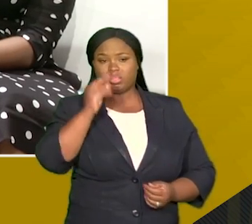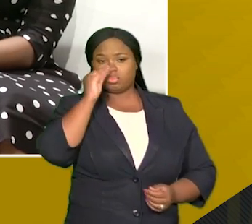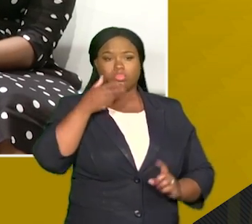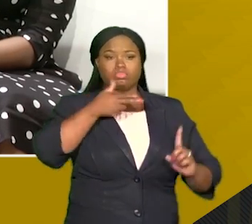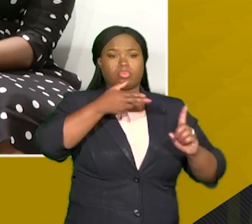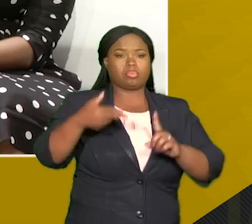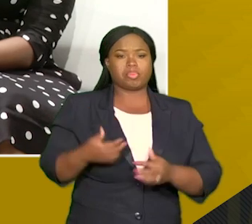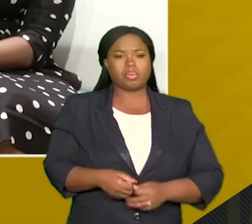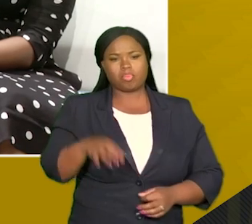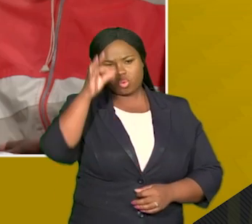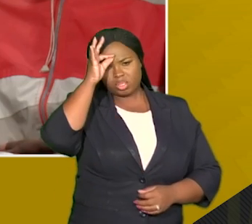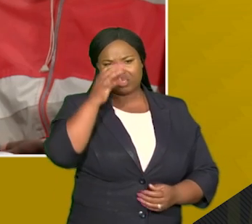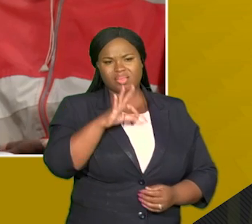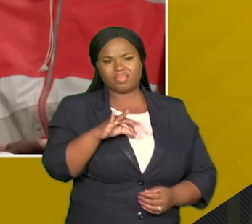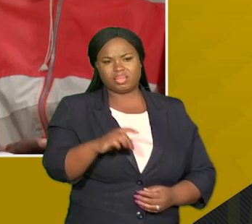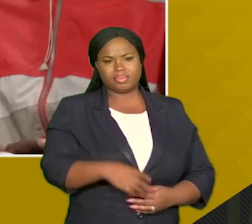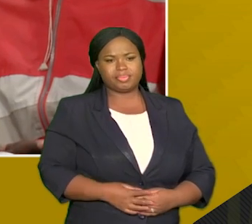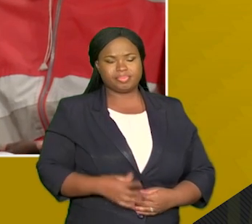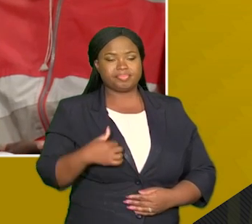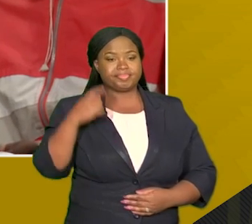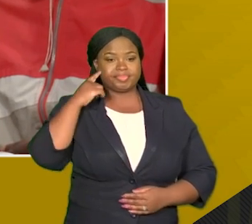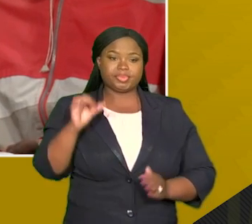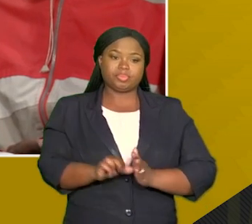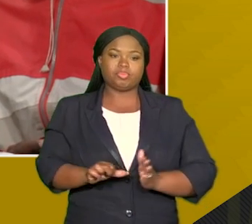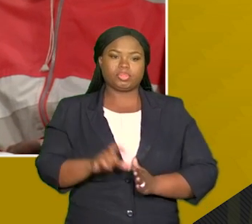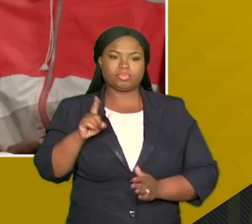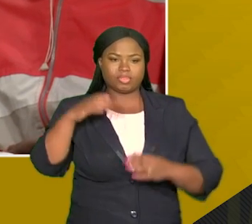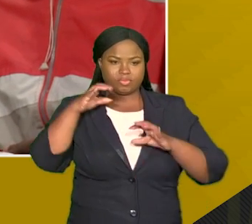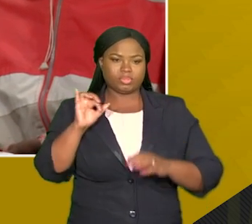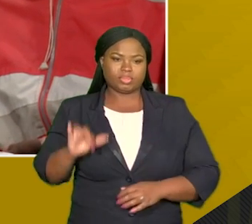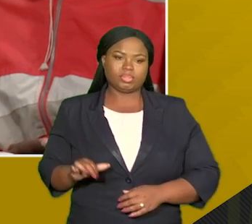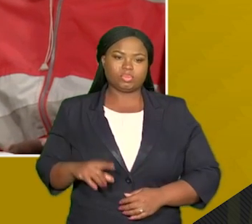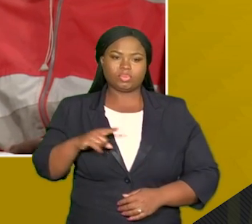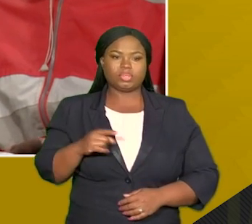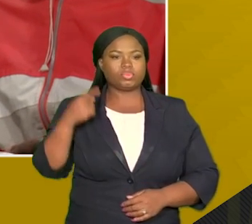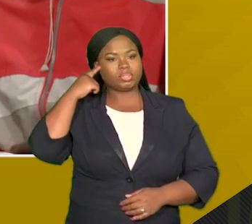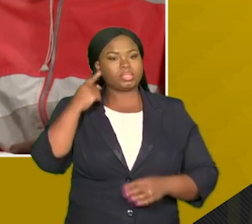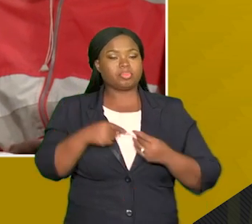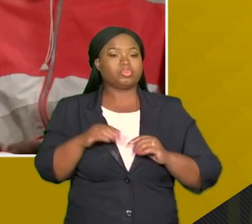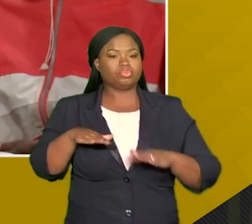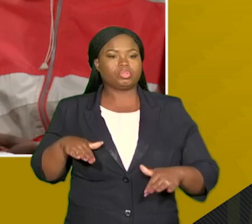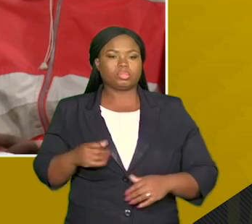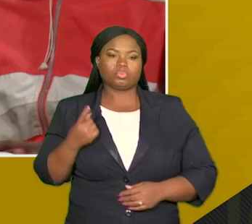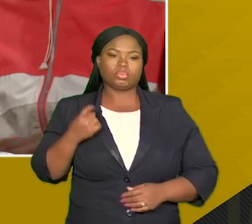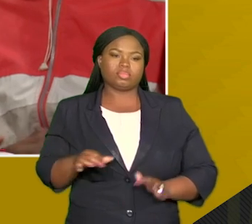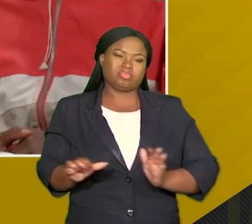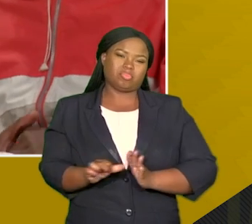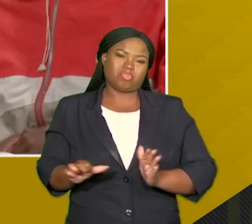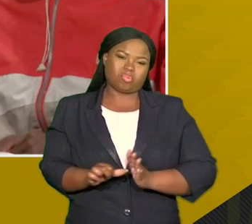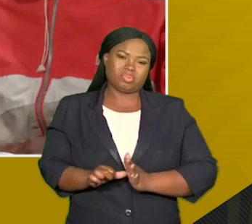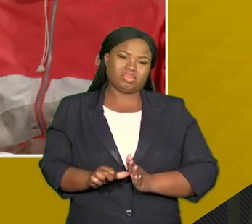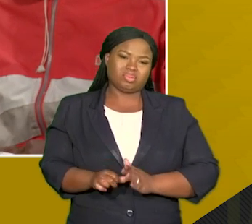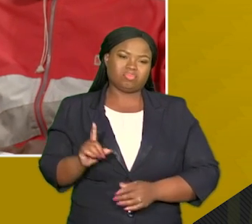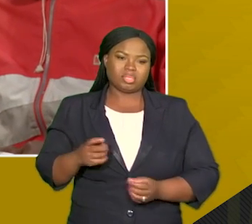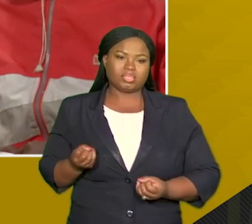every day? I think it's so important that we can look at this, because when we think about children, one of the most important parts is giving them an